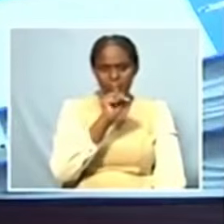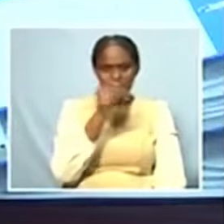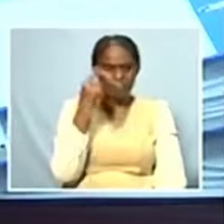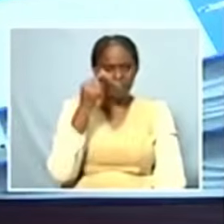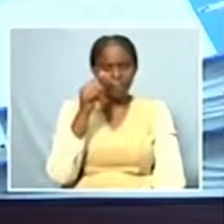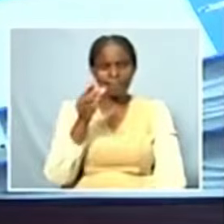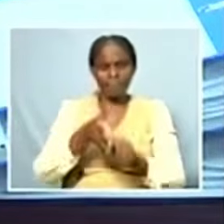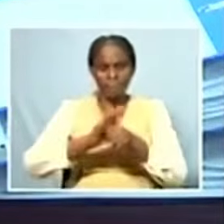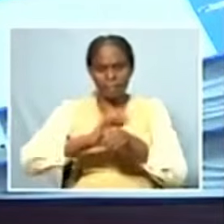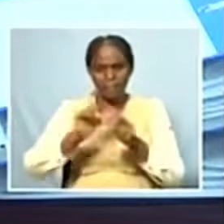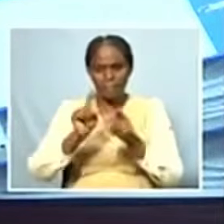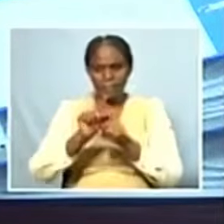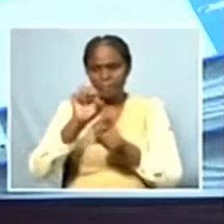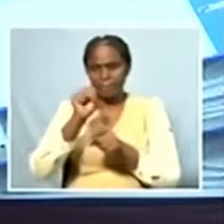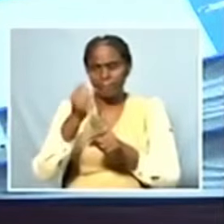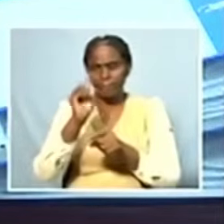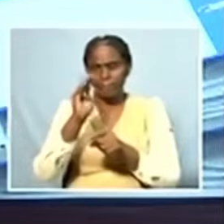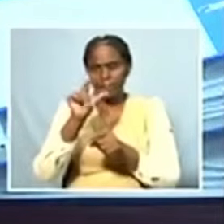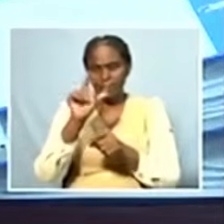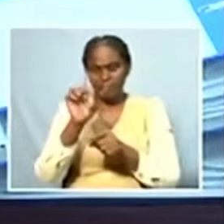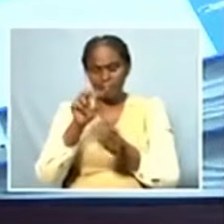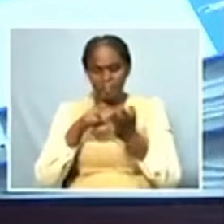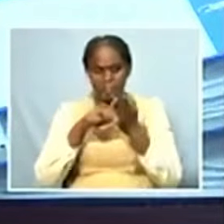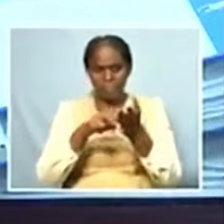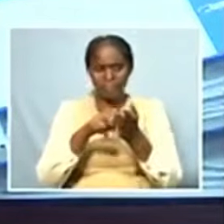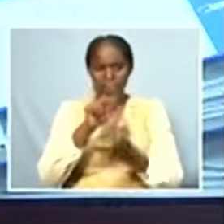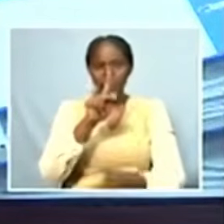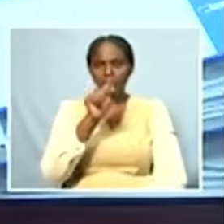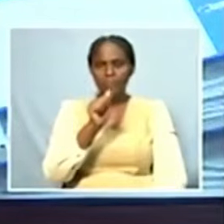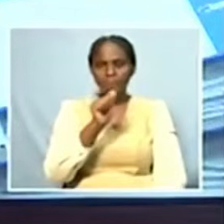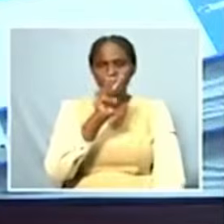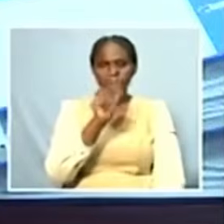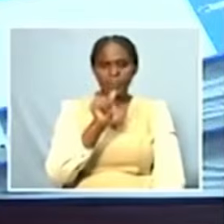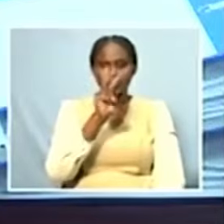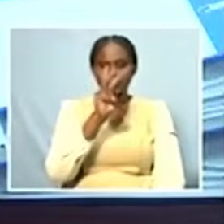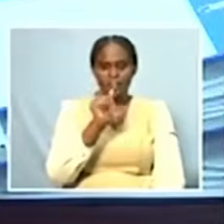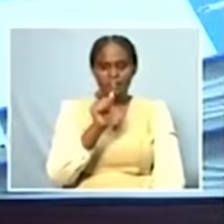Transport. That's construction of Kawawa Dam in